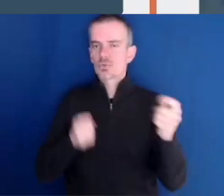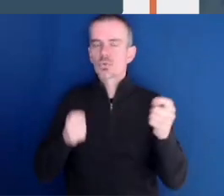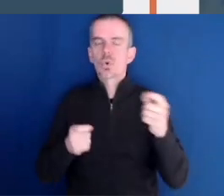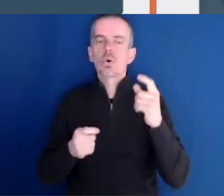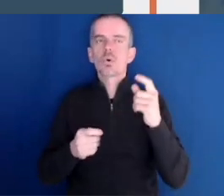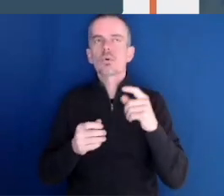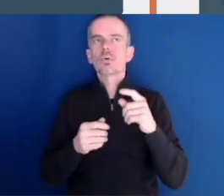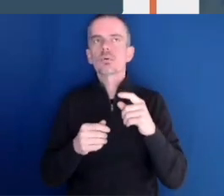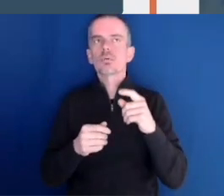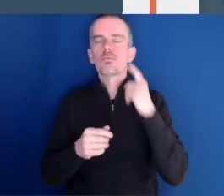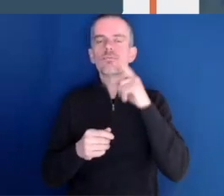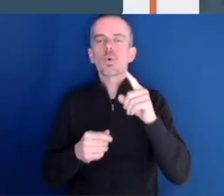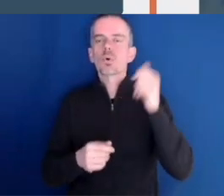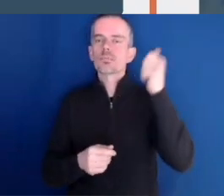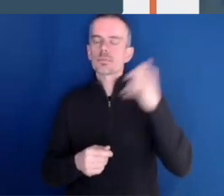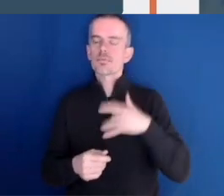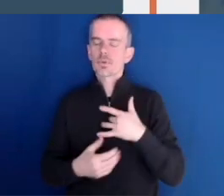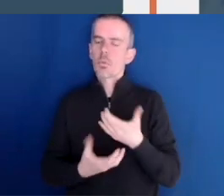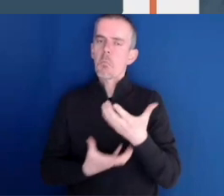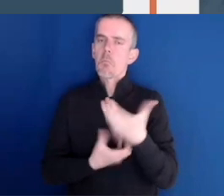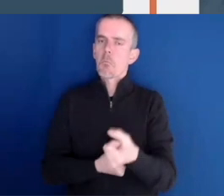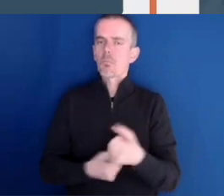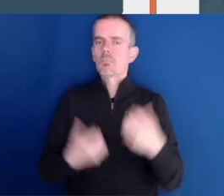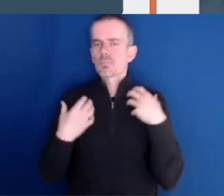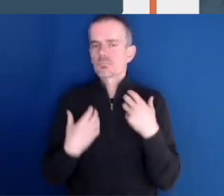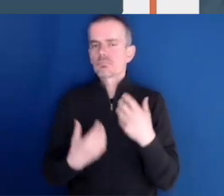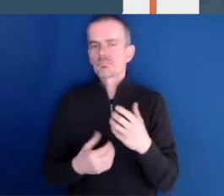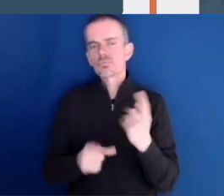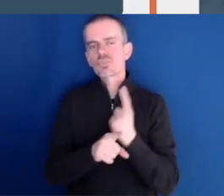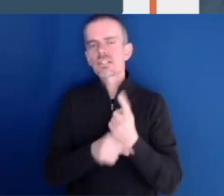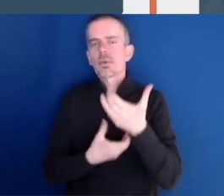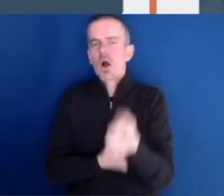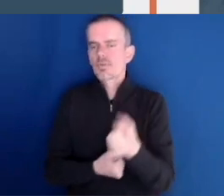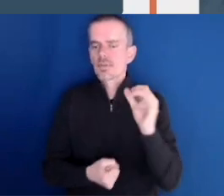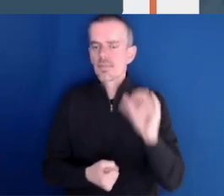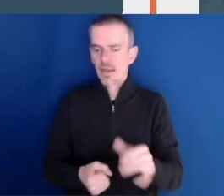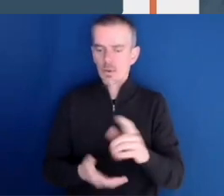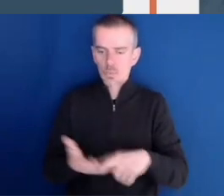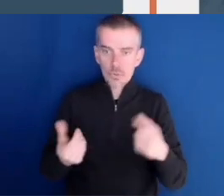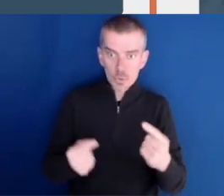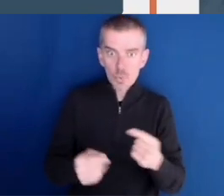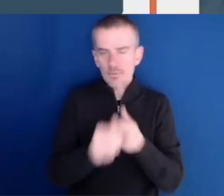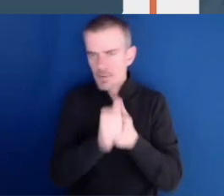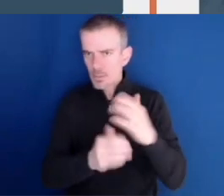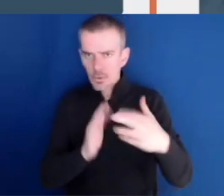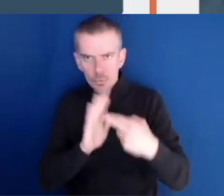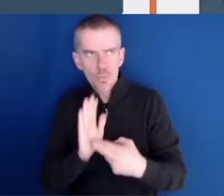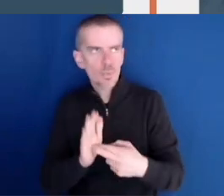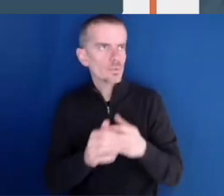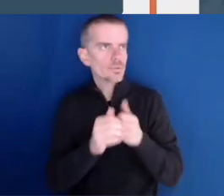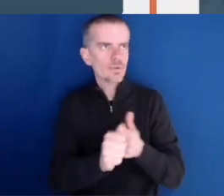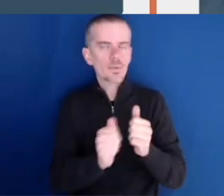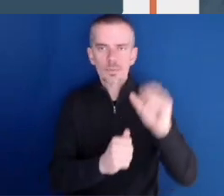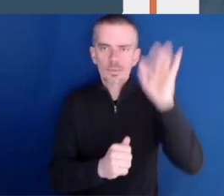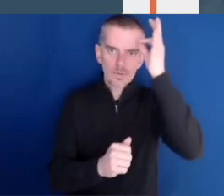reasonably confident that their operations and reporting are compliant with a federal award or some other